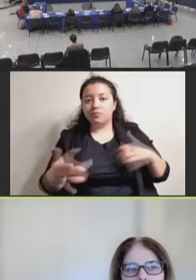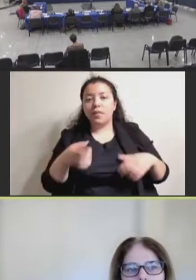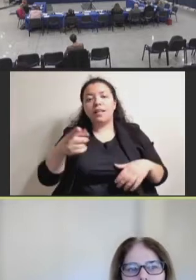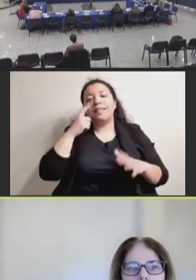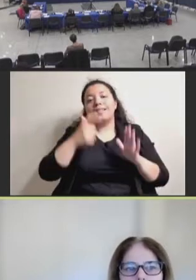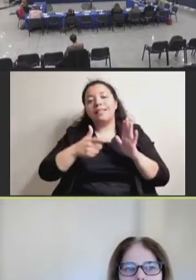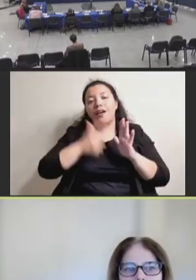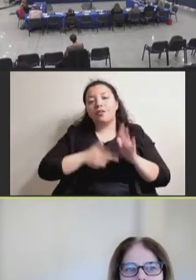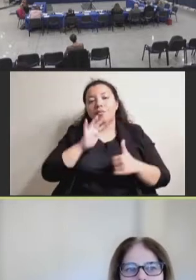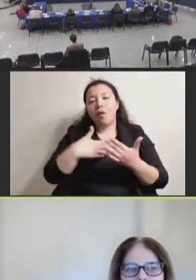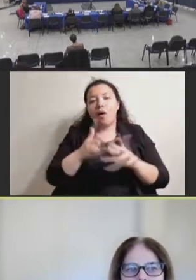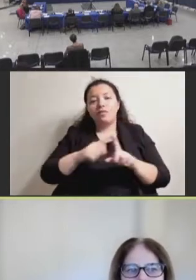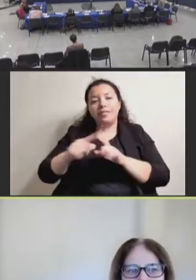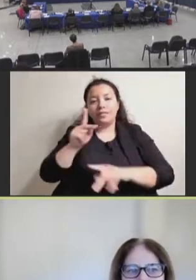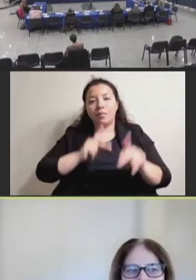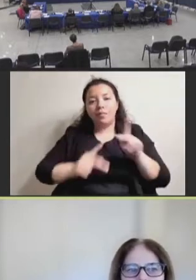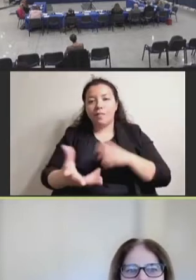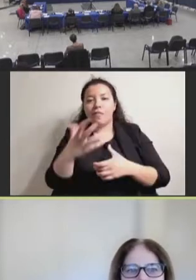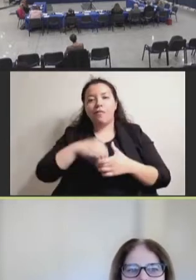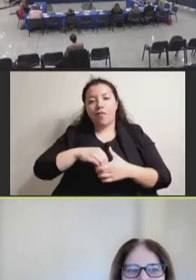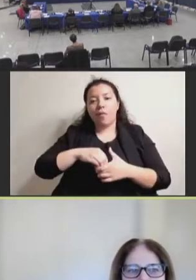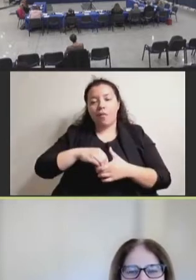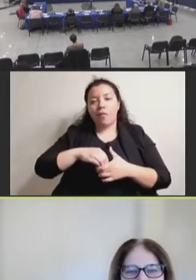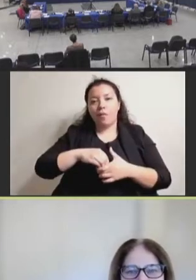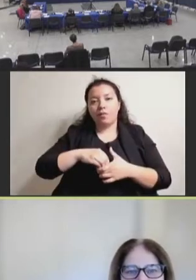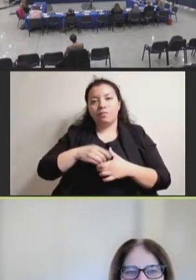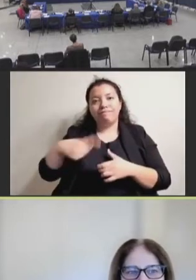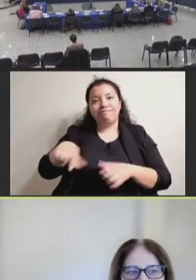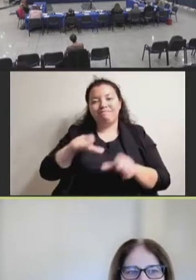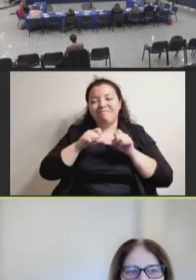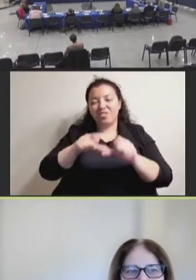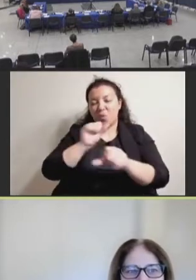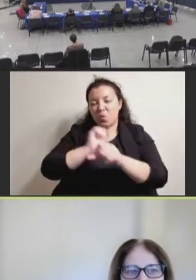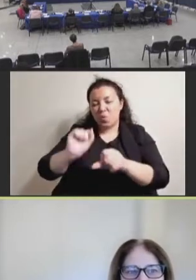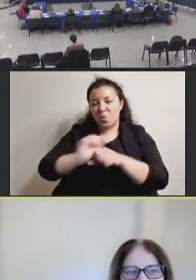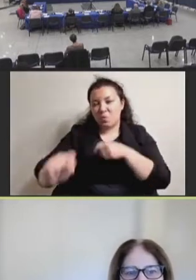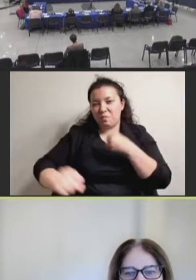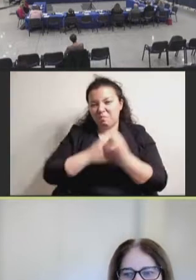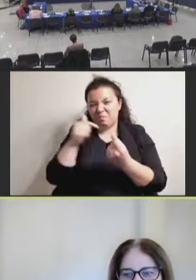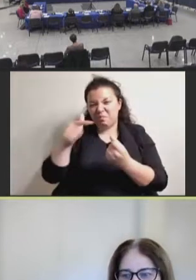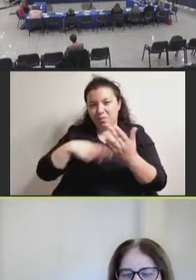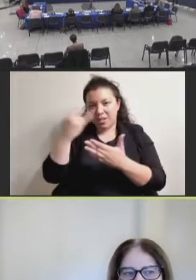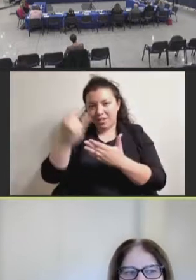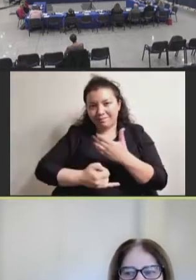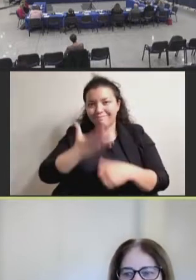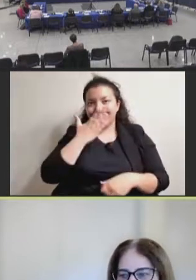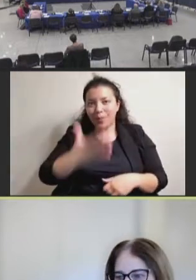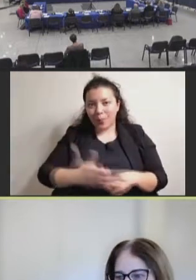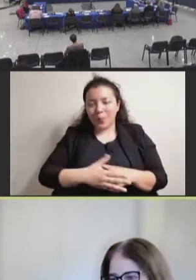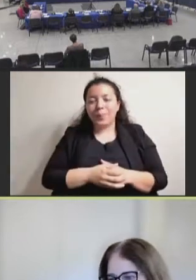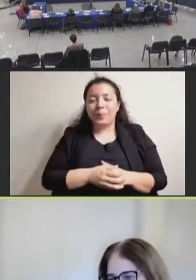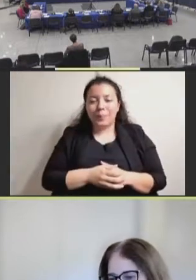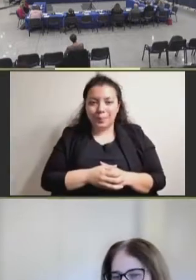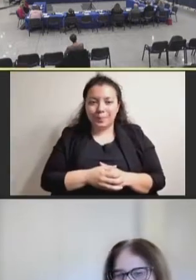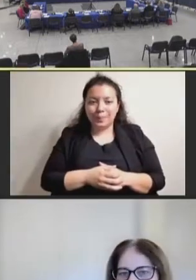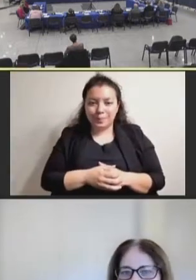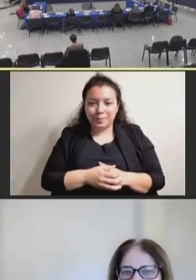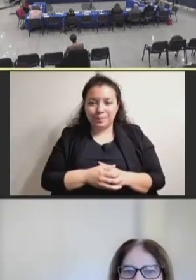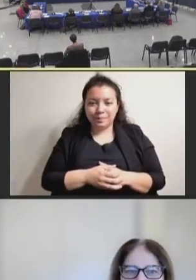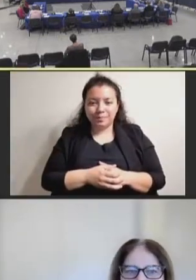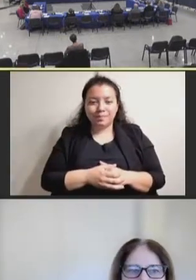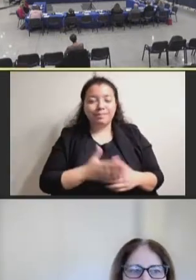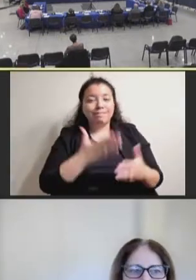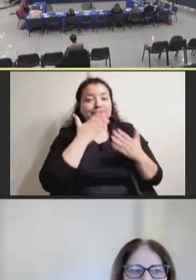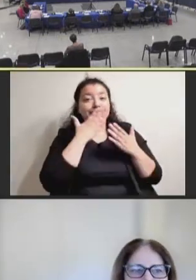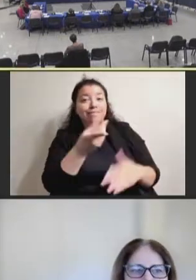who have worked hard and continue to do so for this project. Thank you. Thank you, Dr.